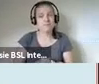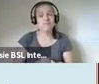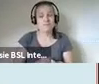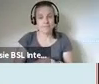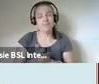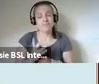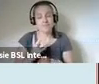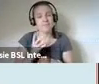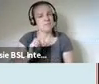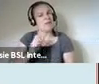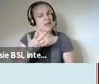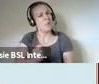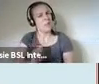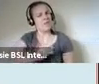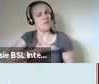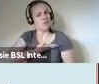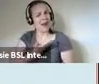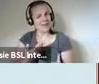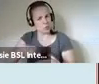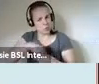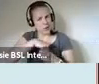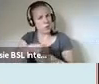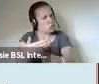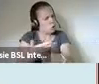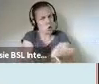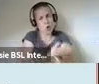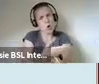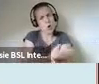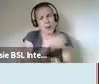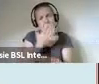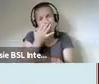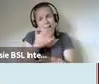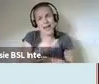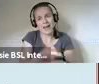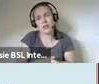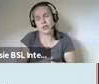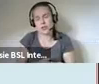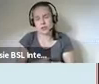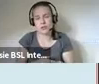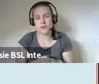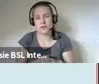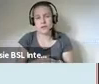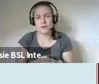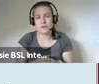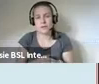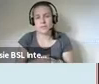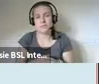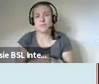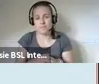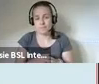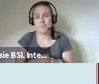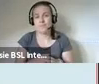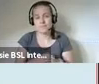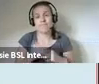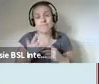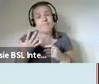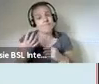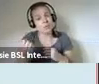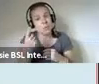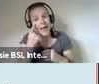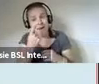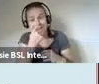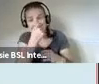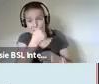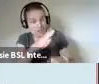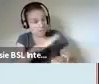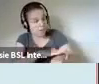from the early age is still very present. And despite that, there is evidence that by the time the